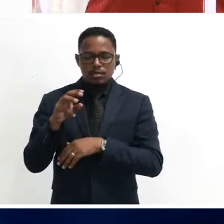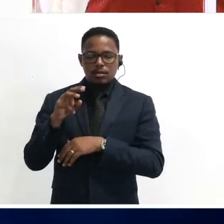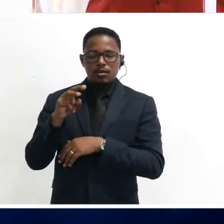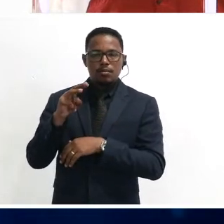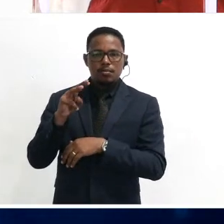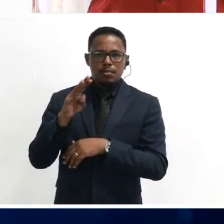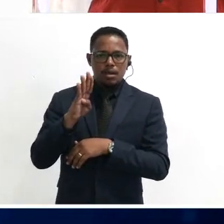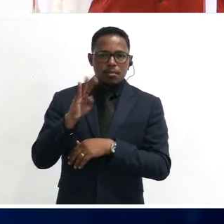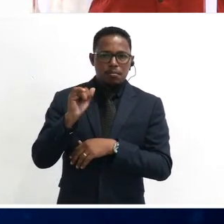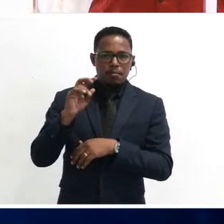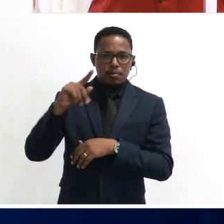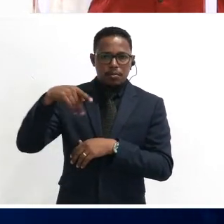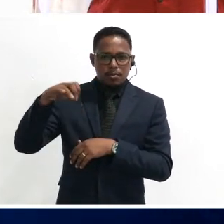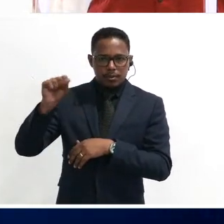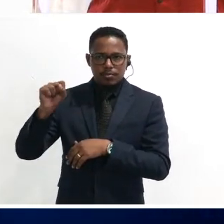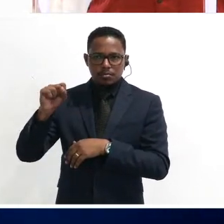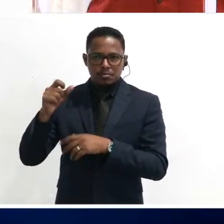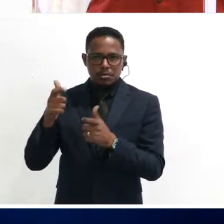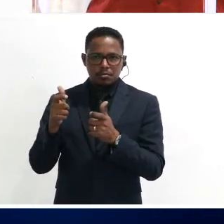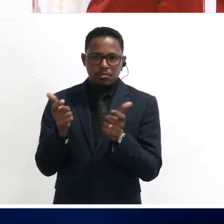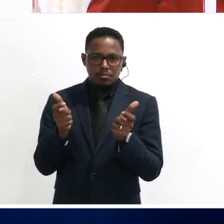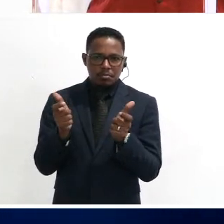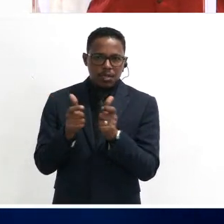than wire bonds.